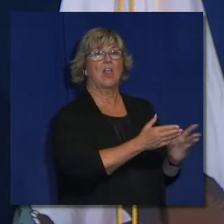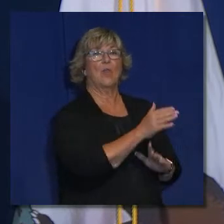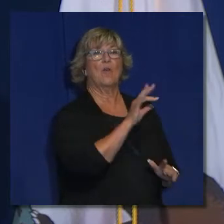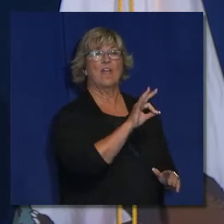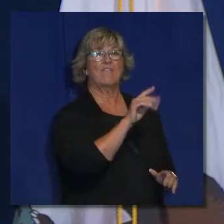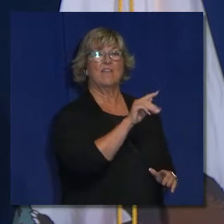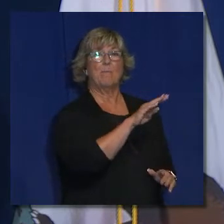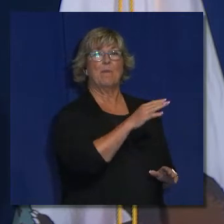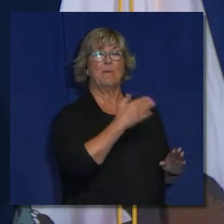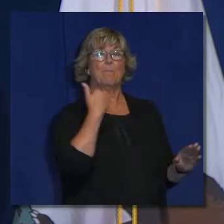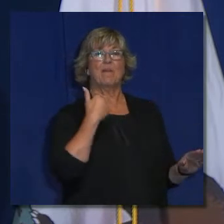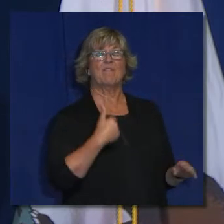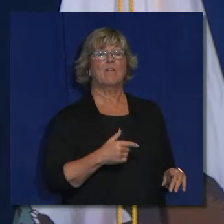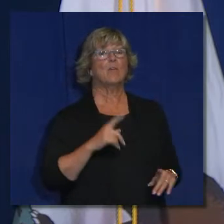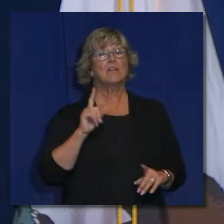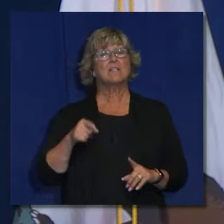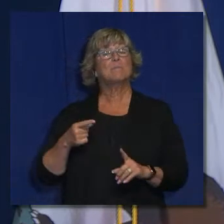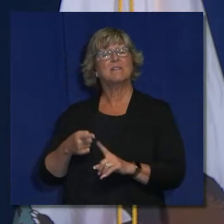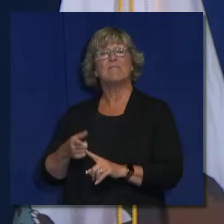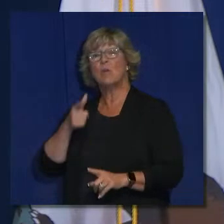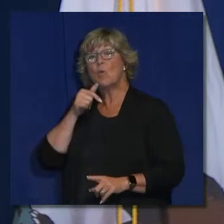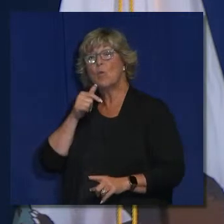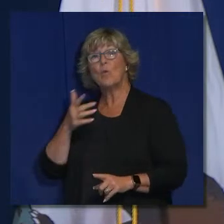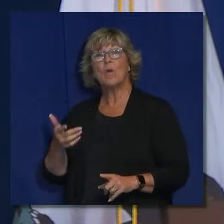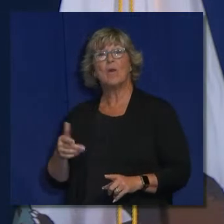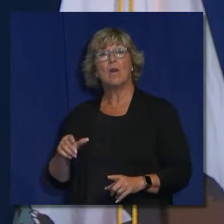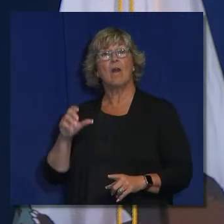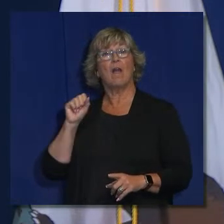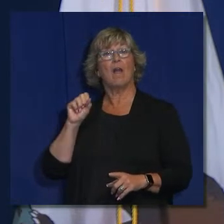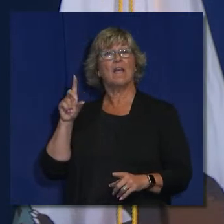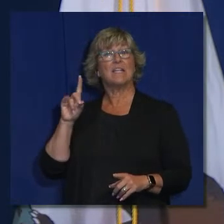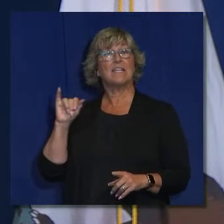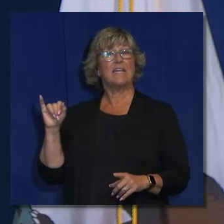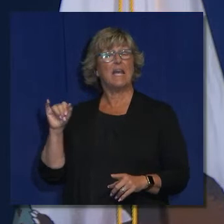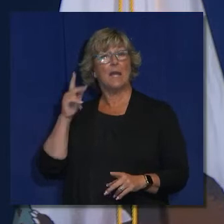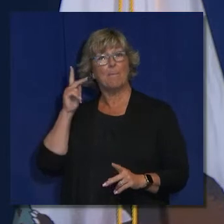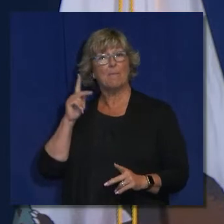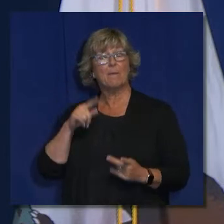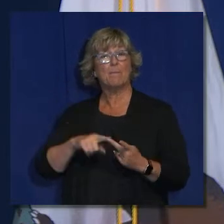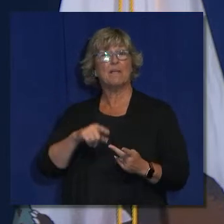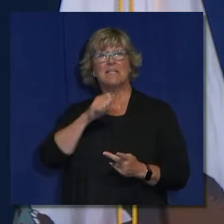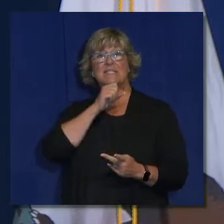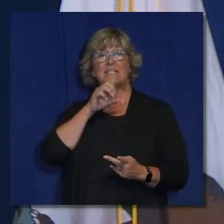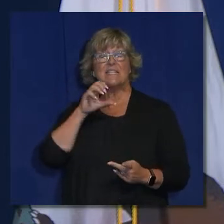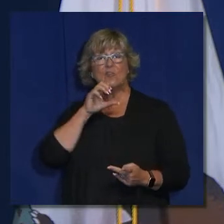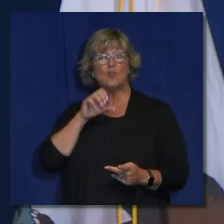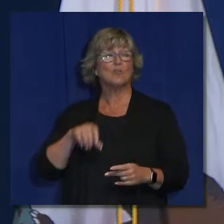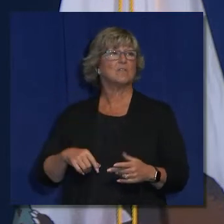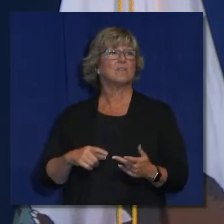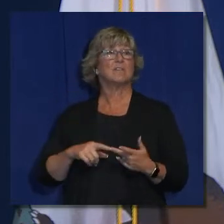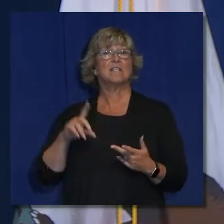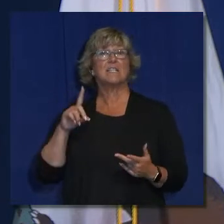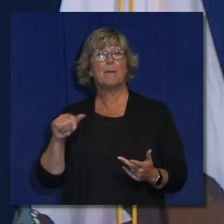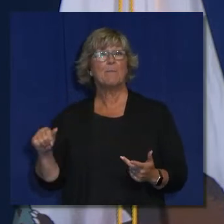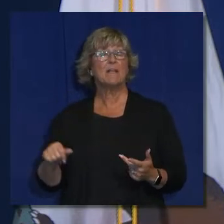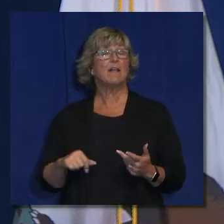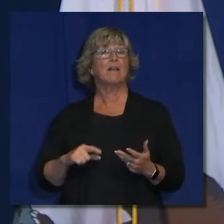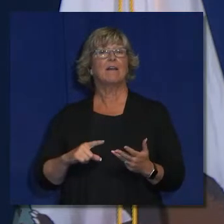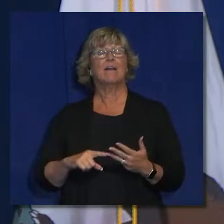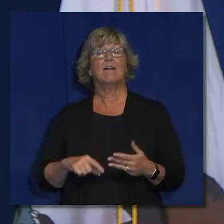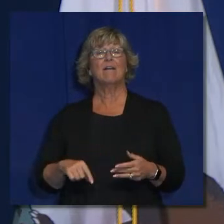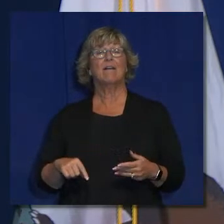FTB, specifically SSDI recipients, seniors and disability, and